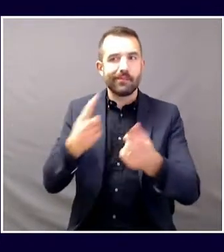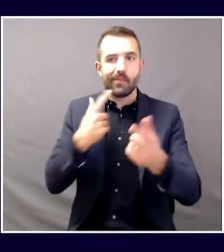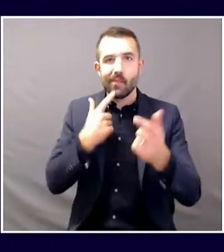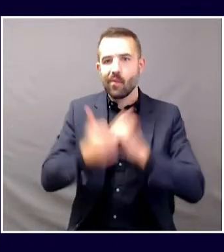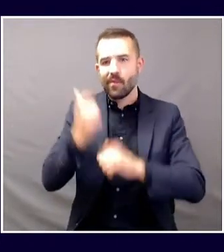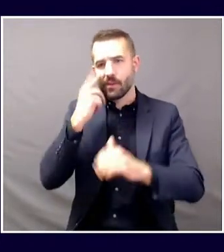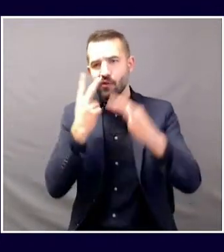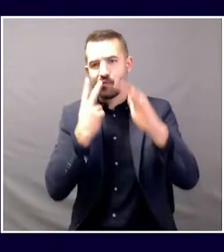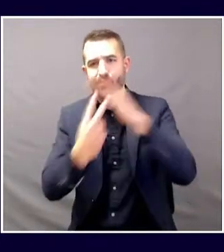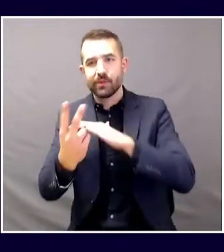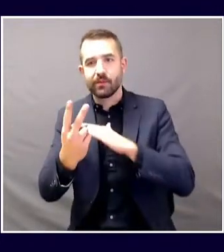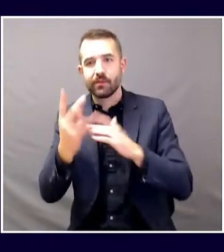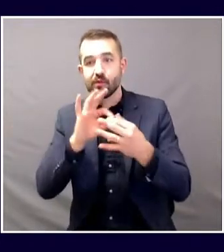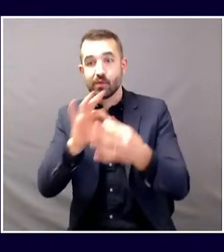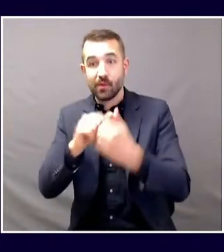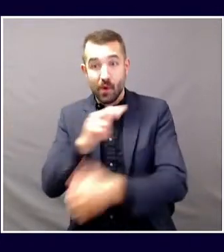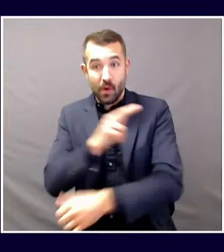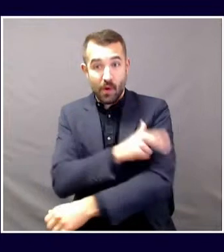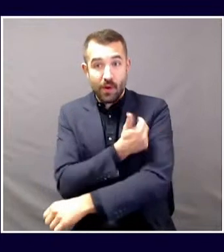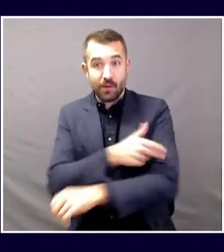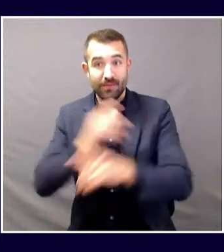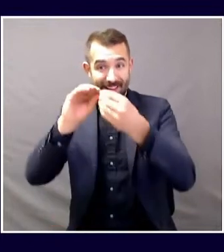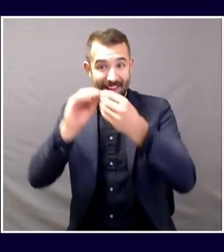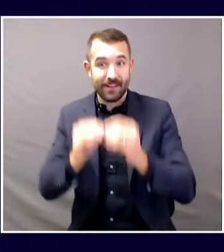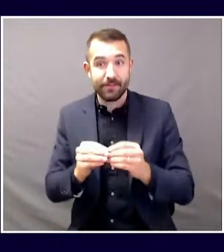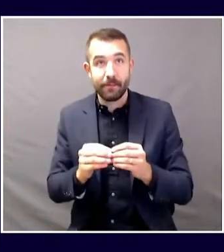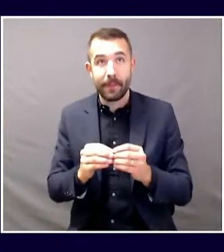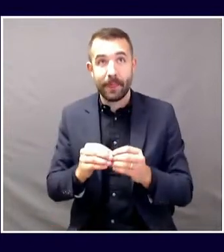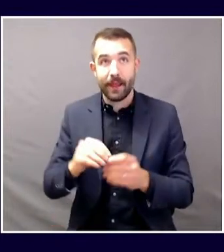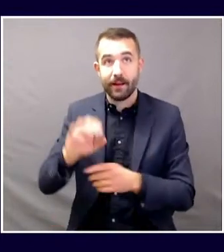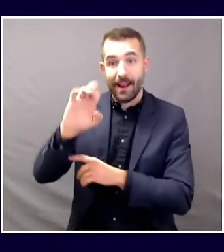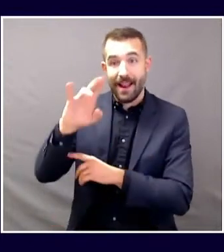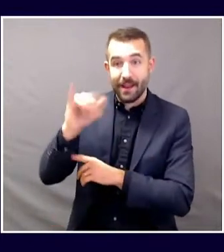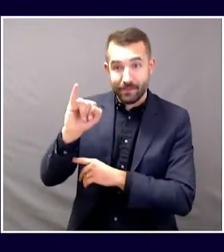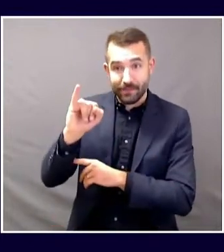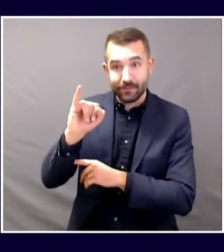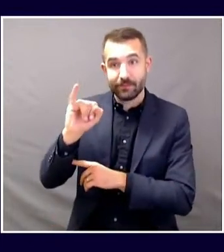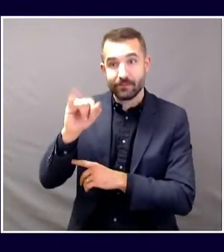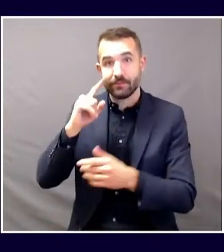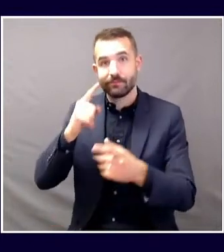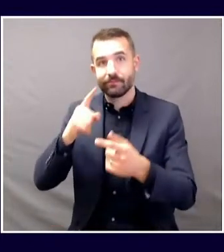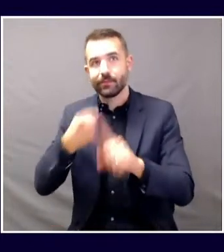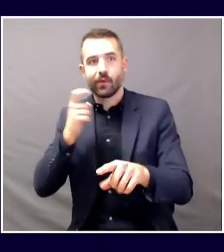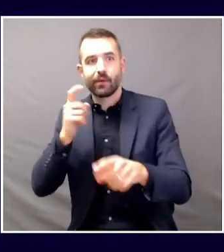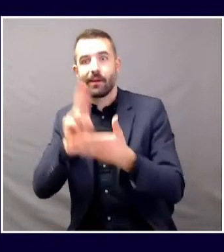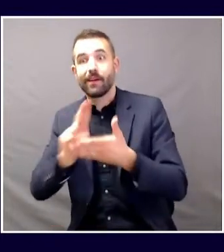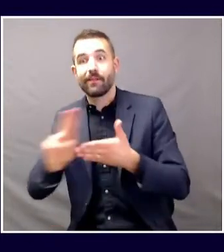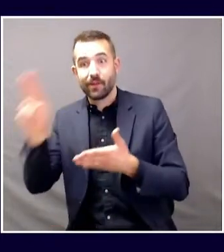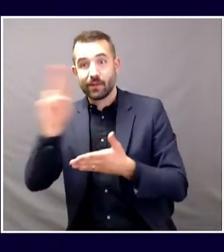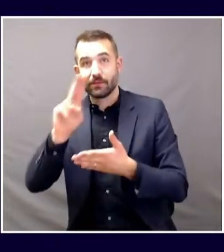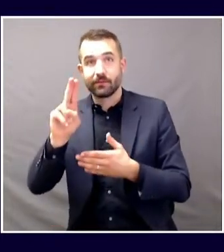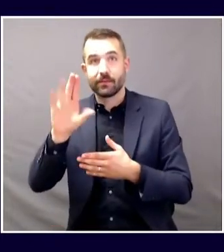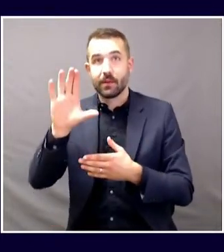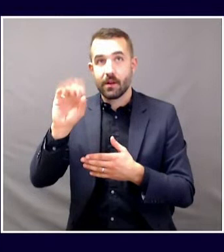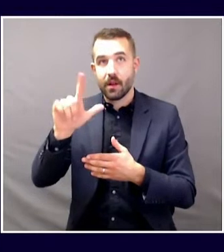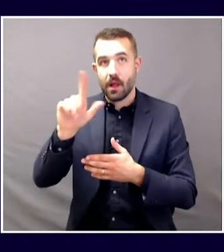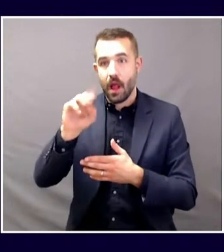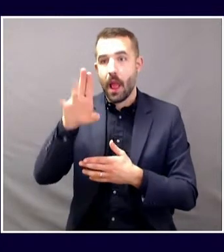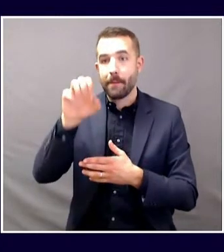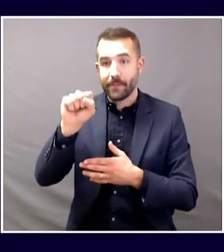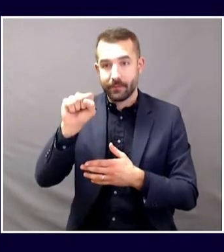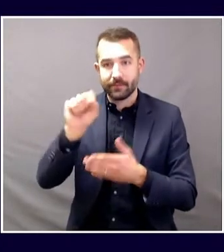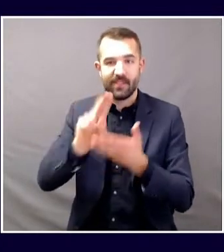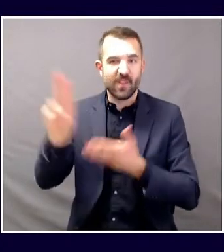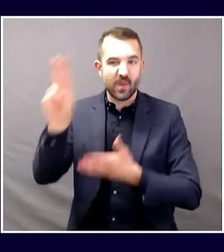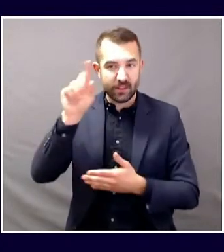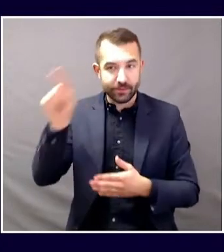and frameworks developed by epidemiologists at Columbia University. And that's their models to date have, for me